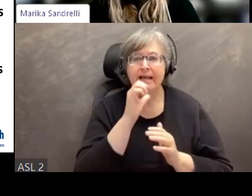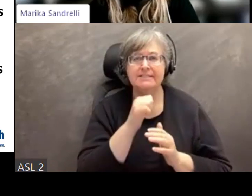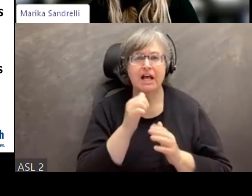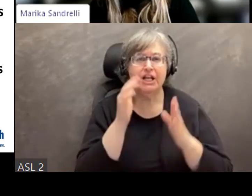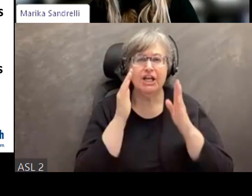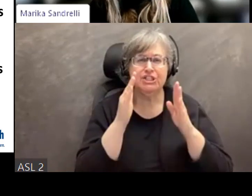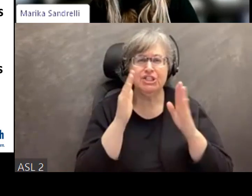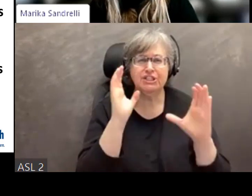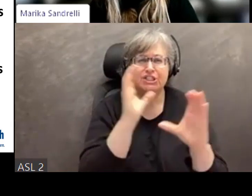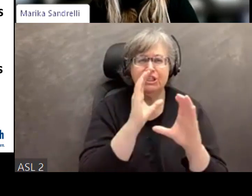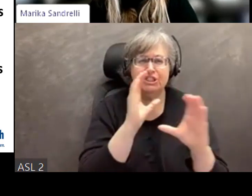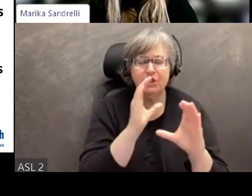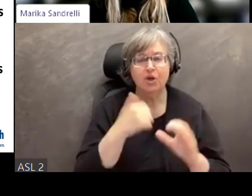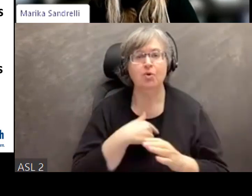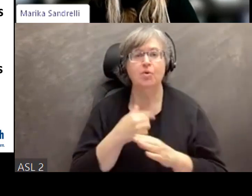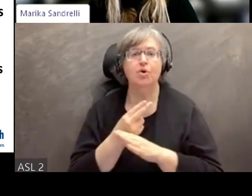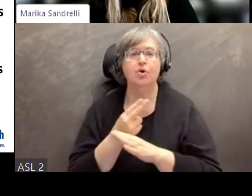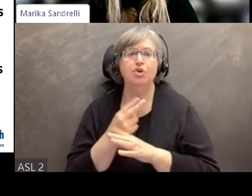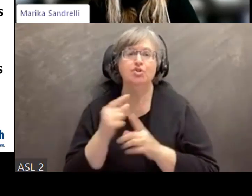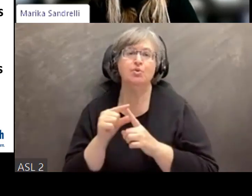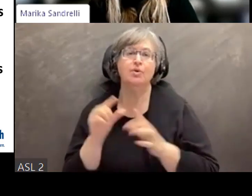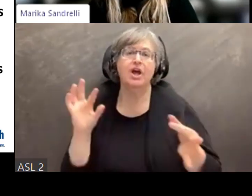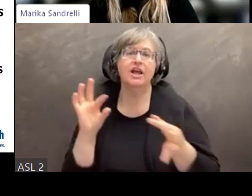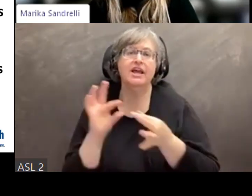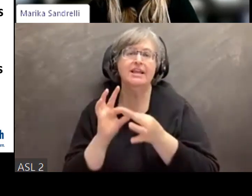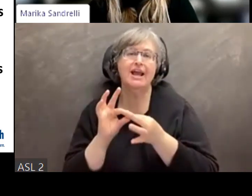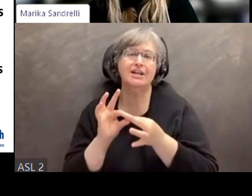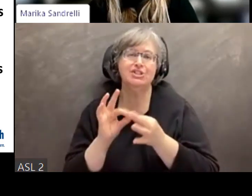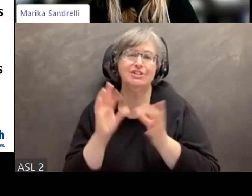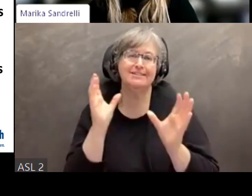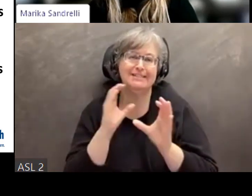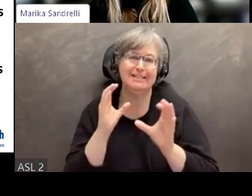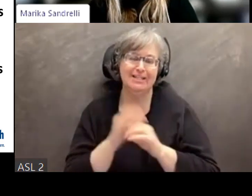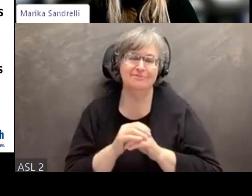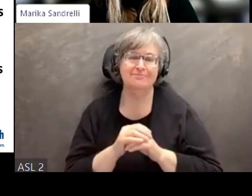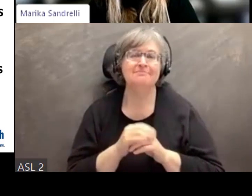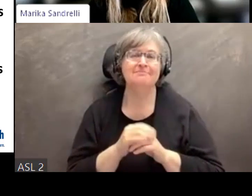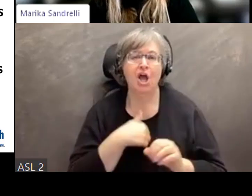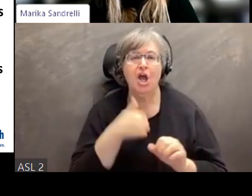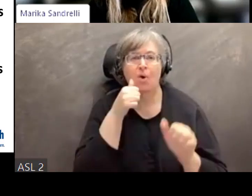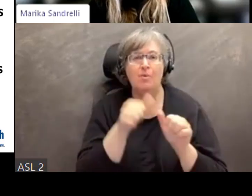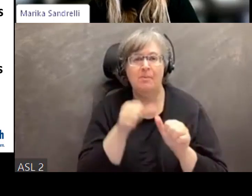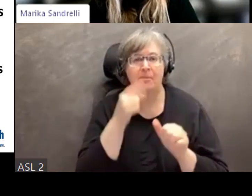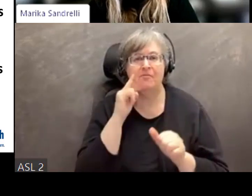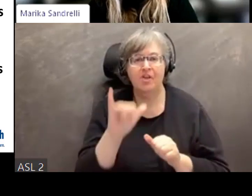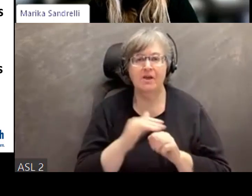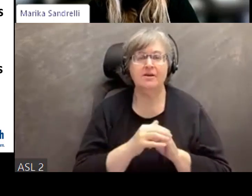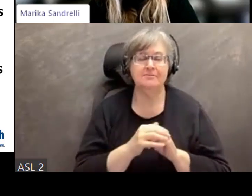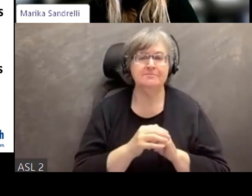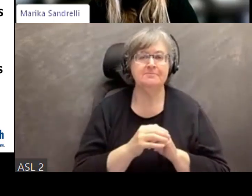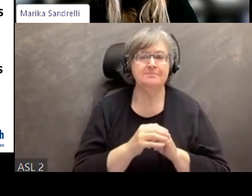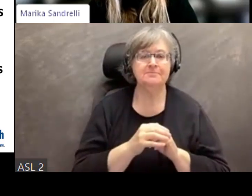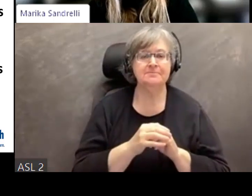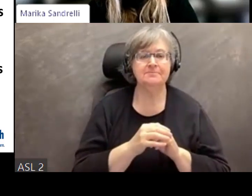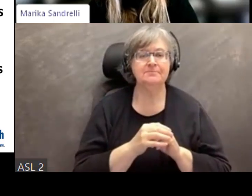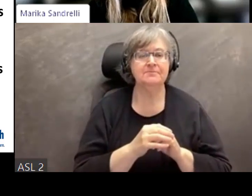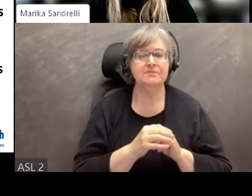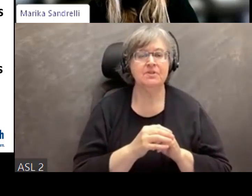instead of attention seeking, we use the word connection seeking. And I just remember for